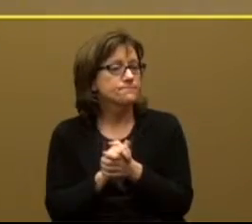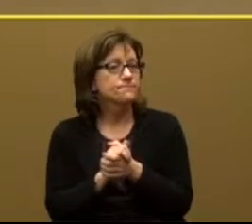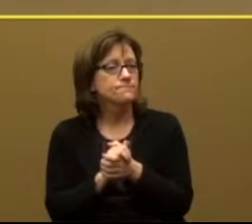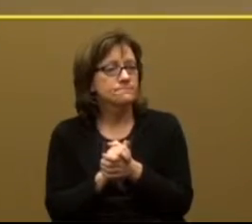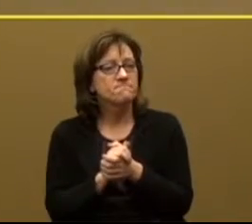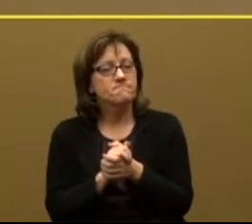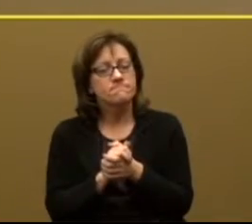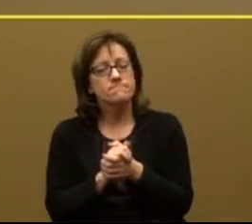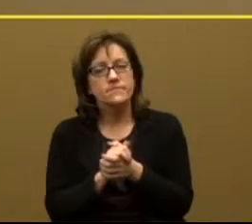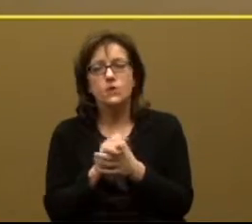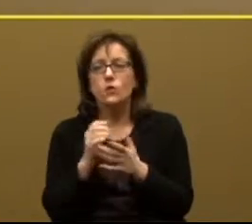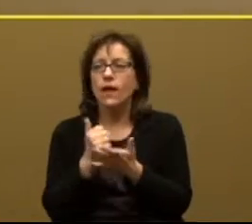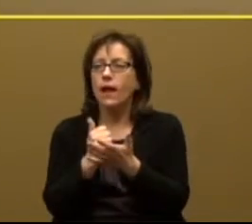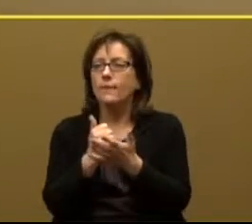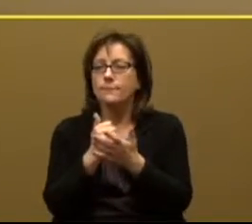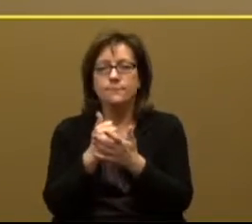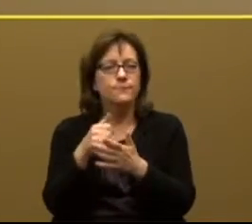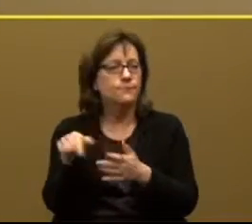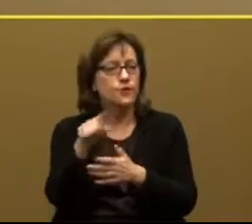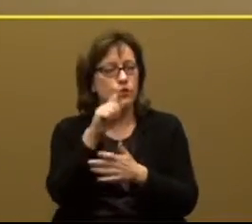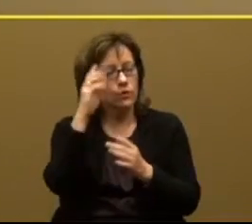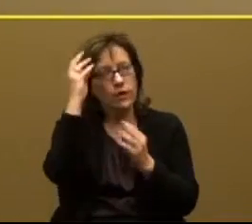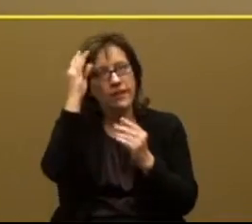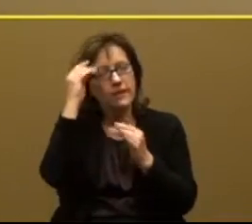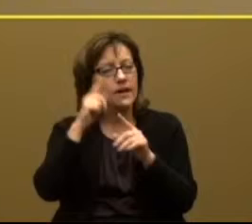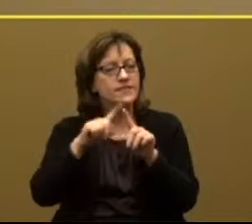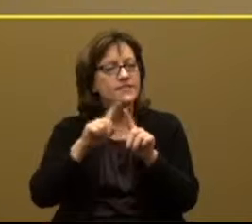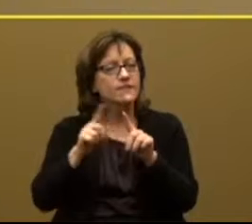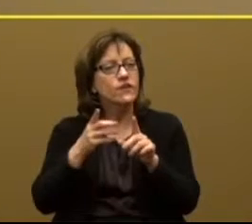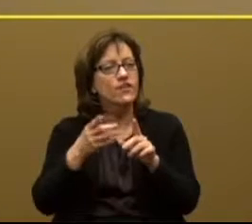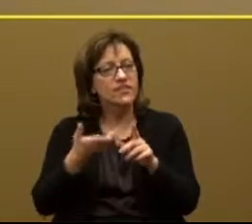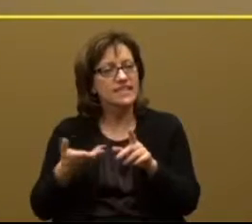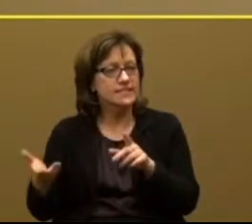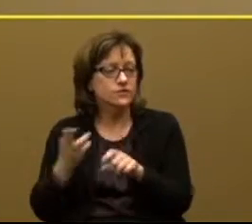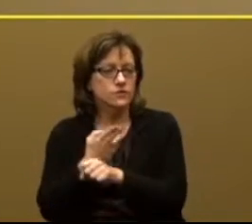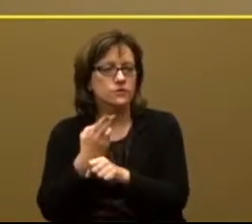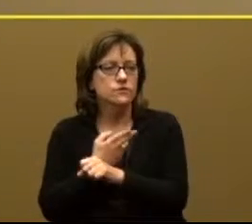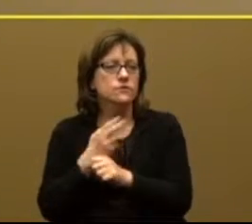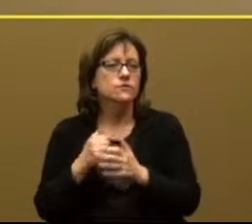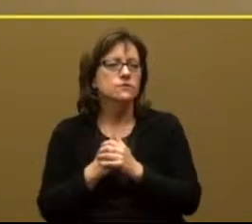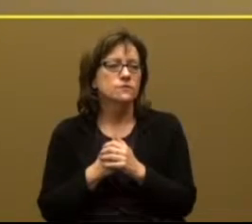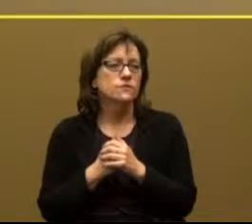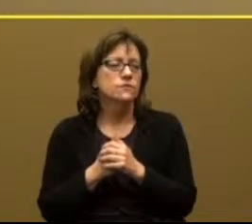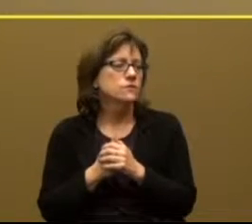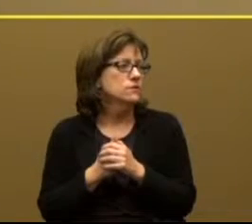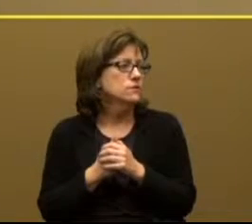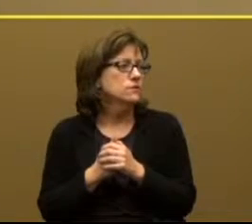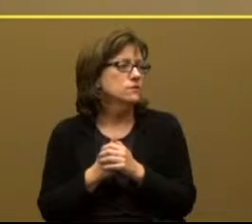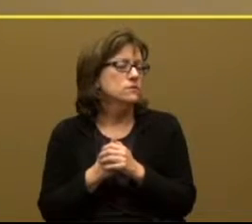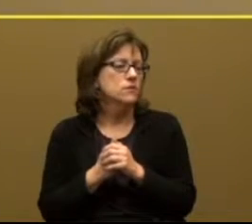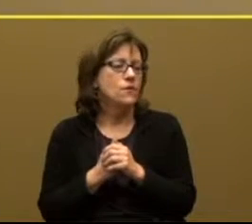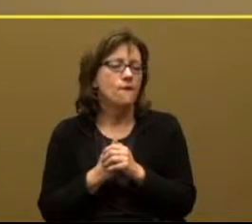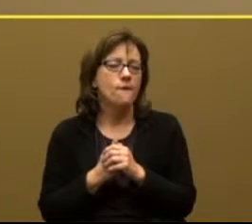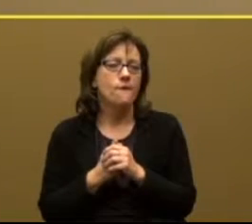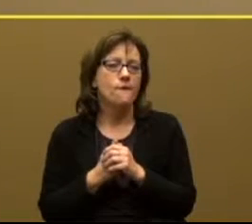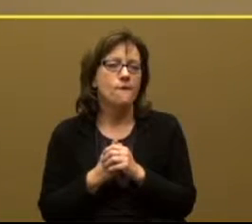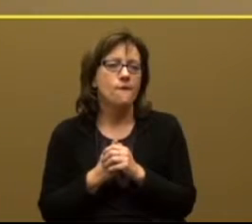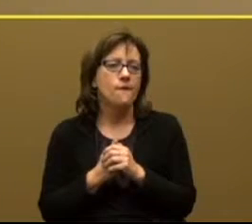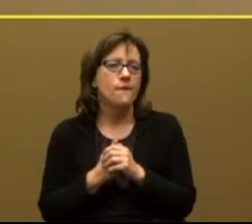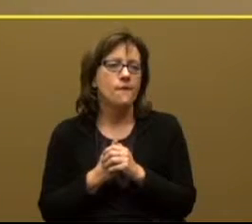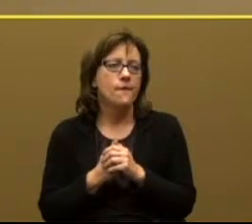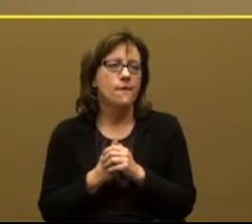different reinforcers to use, because we will be talking about different levels of PECS here in a few minutes. But it helps